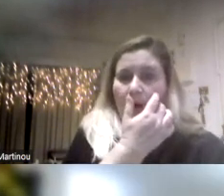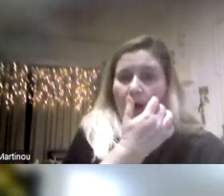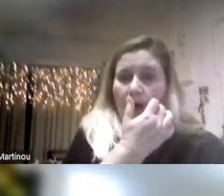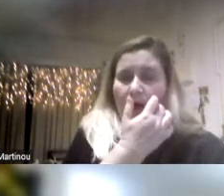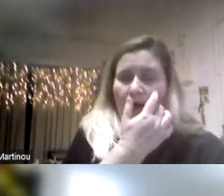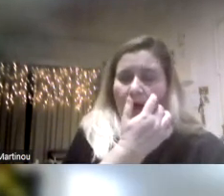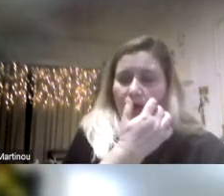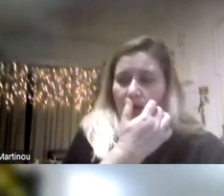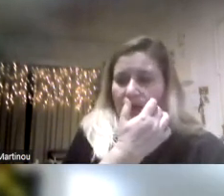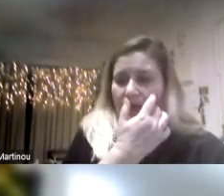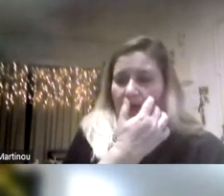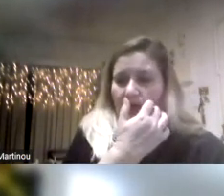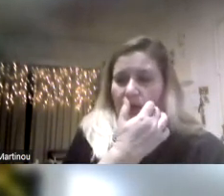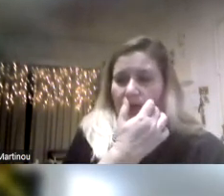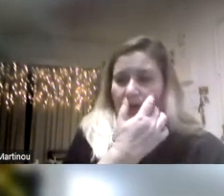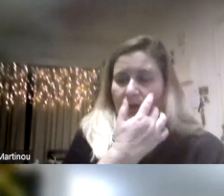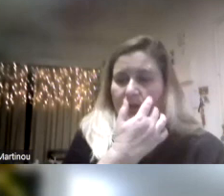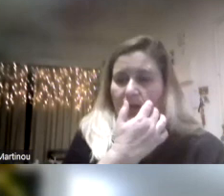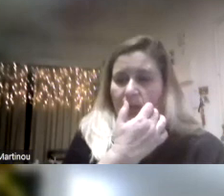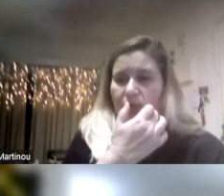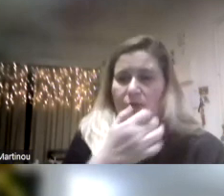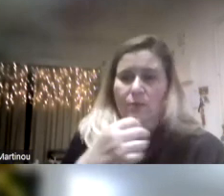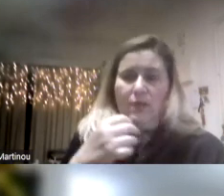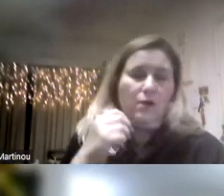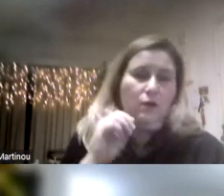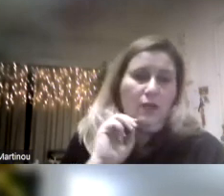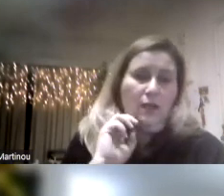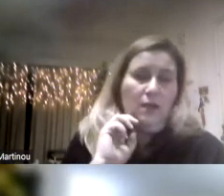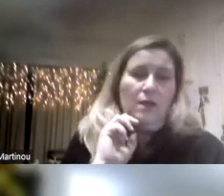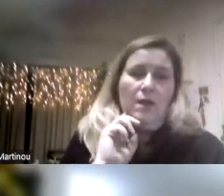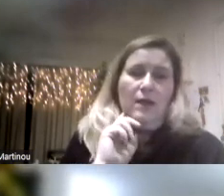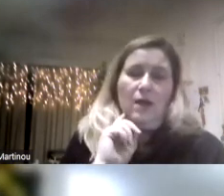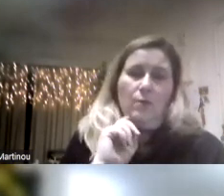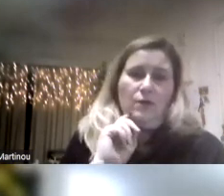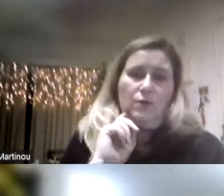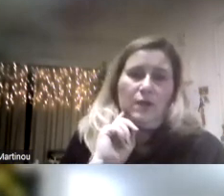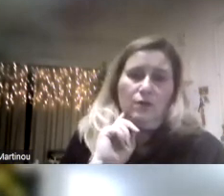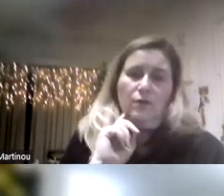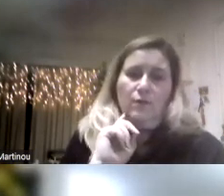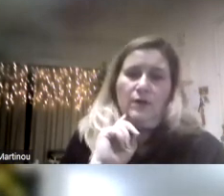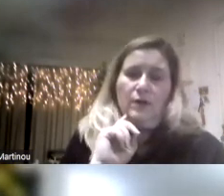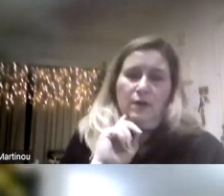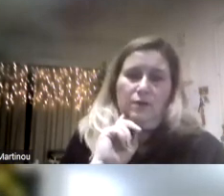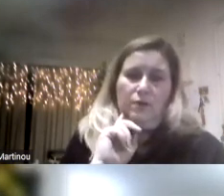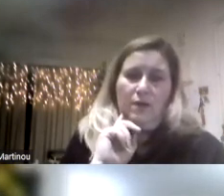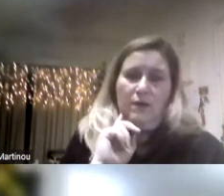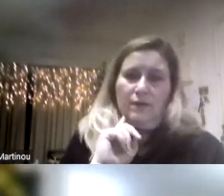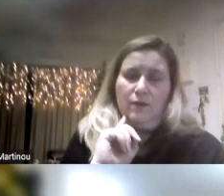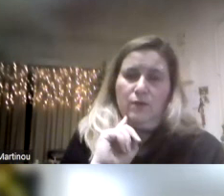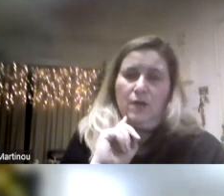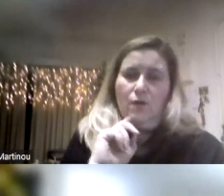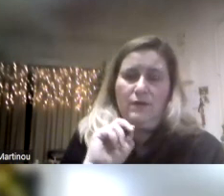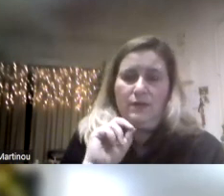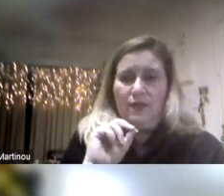now, actually, we started with Cyprus and with Akrotiri. And now we are doing a lot of work together at